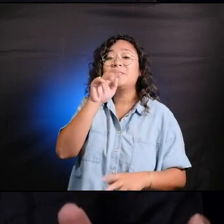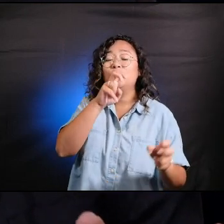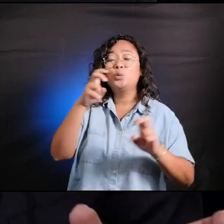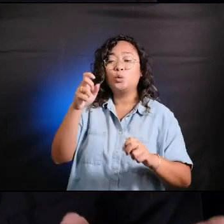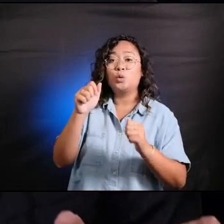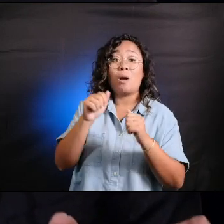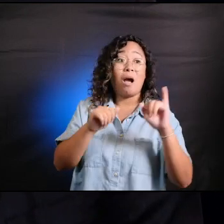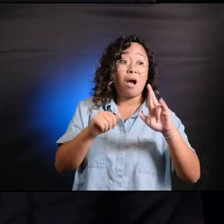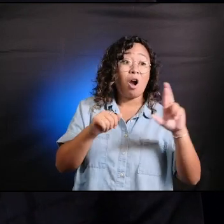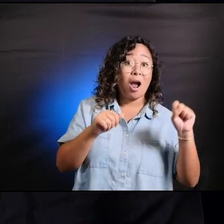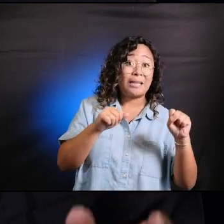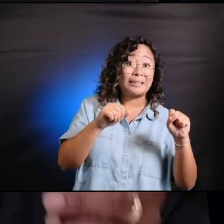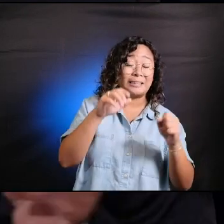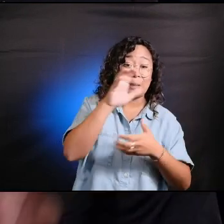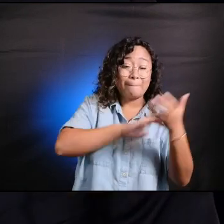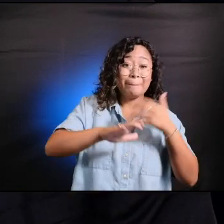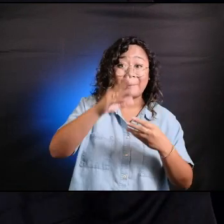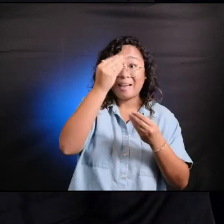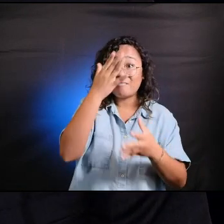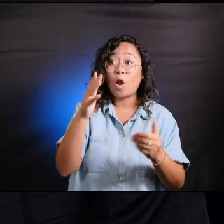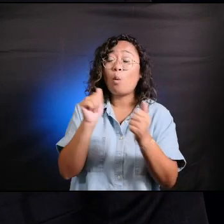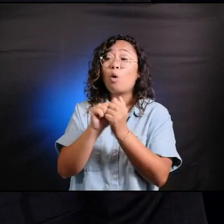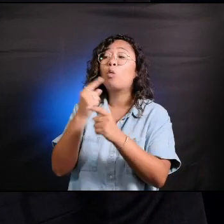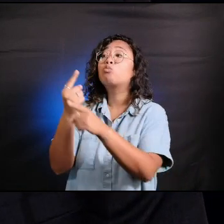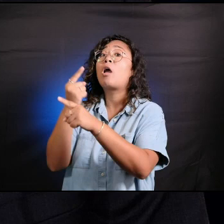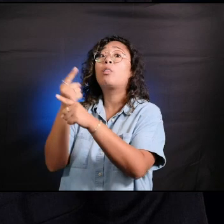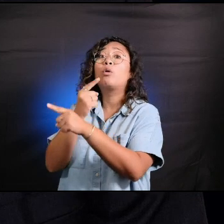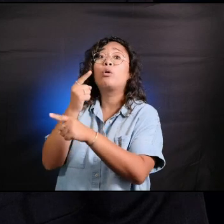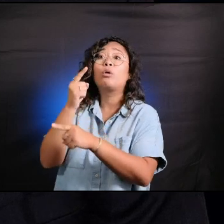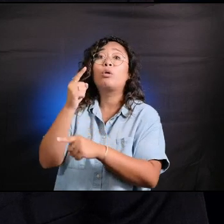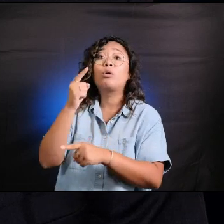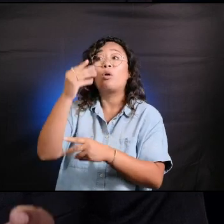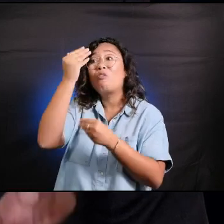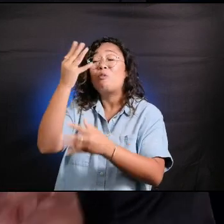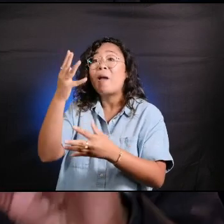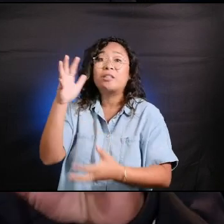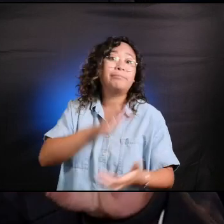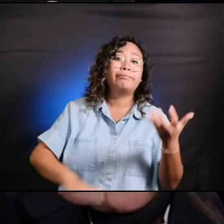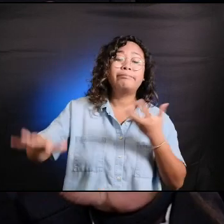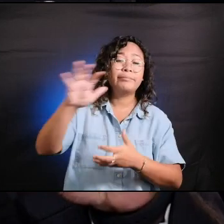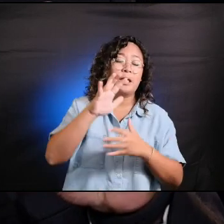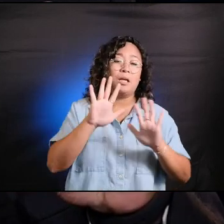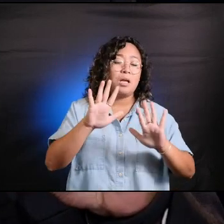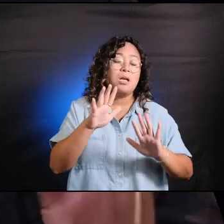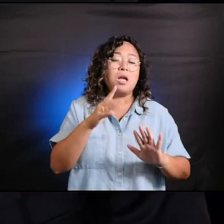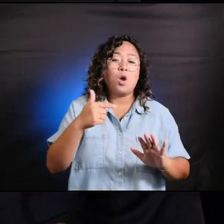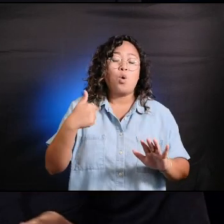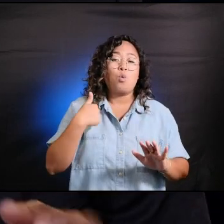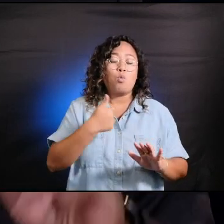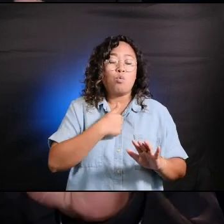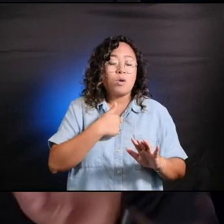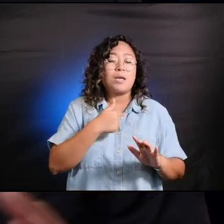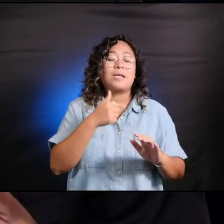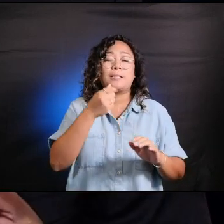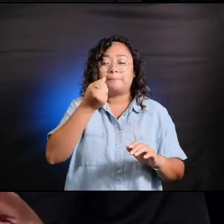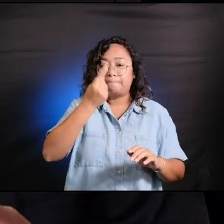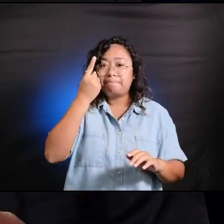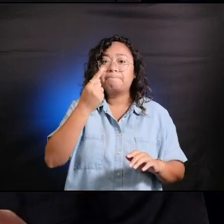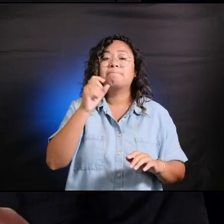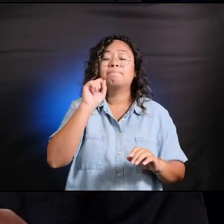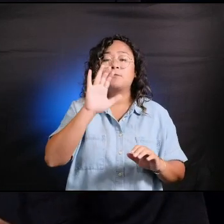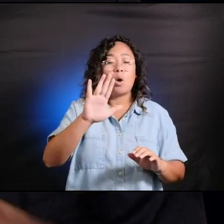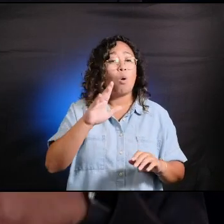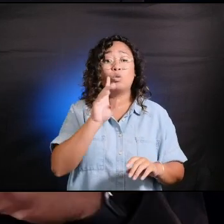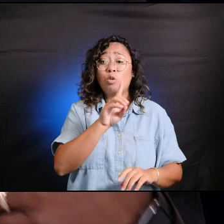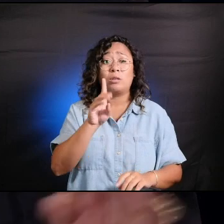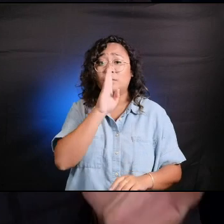mix IRS information with regular information. So we're doing the list, we're making sure we don't